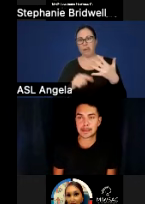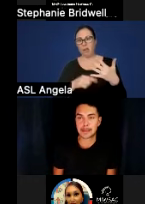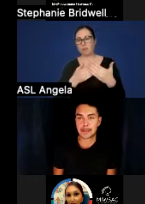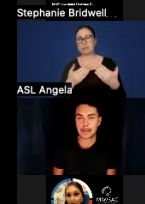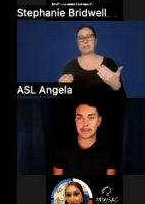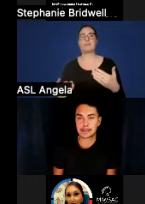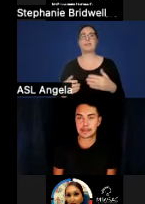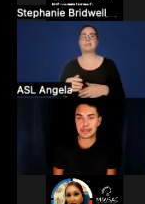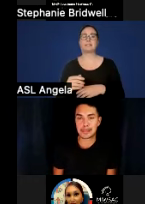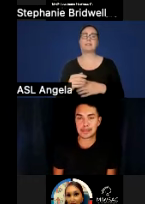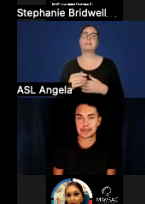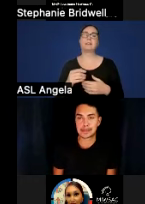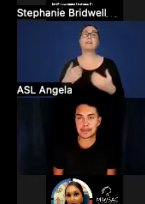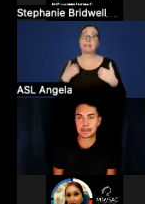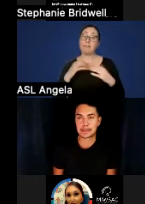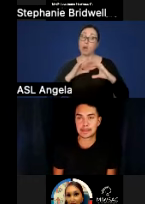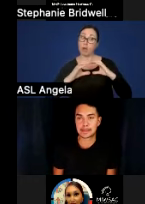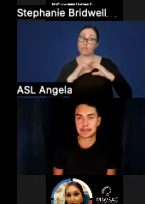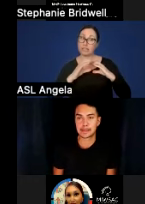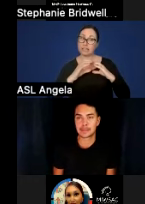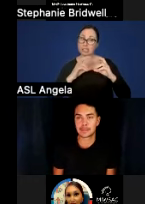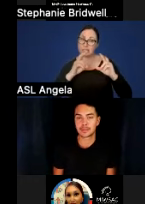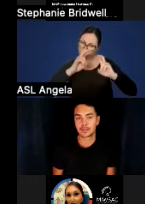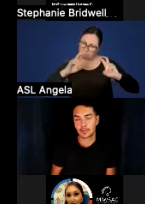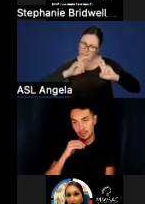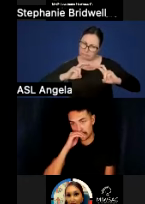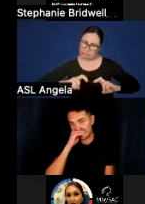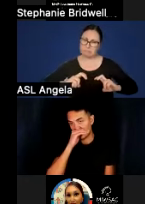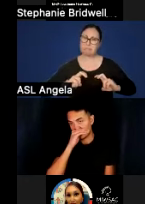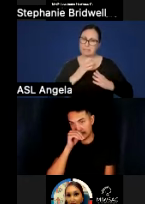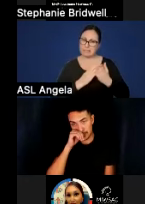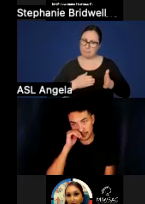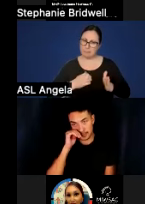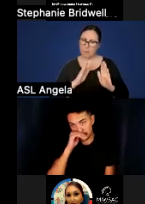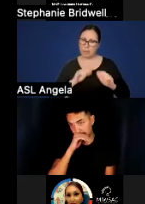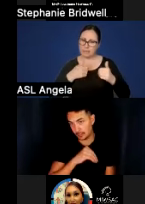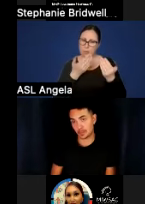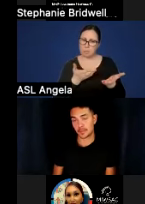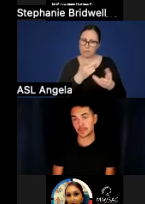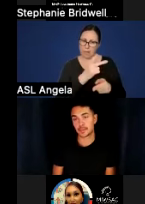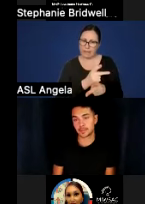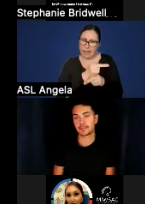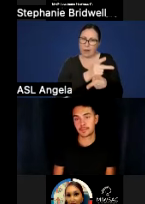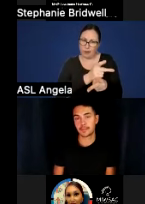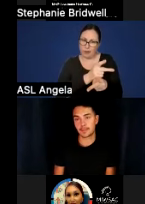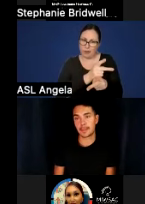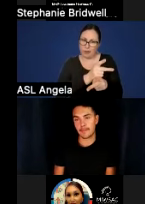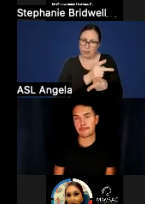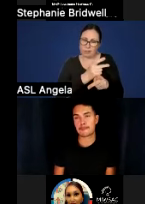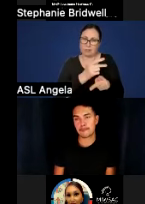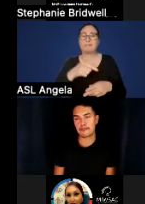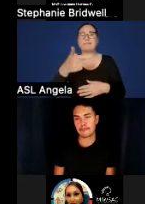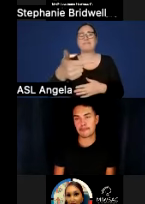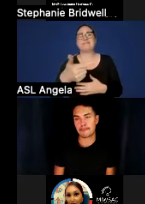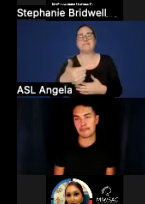Like, let's have a conversation and examine some of the ways that we provide care, right? And so even,